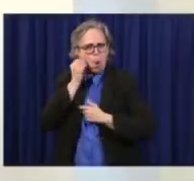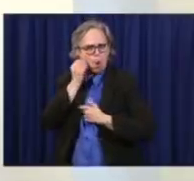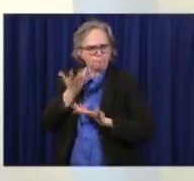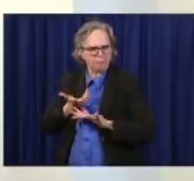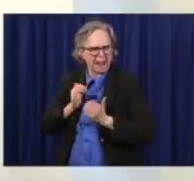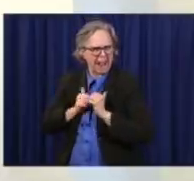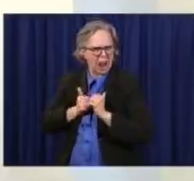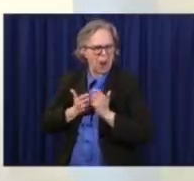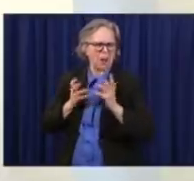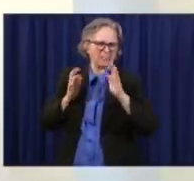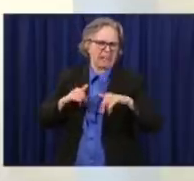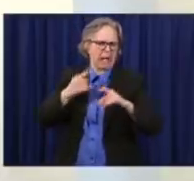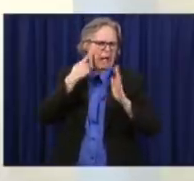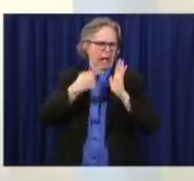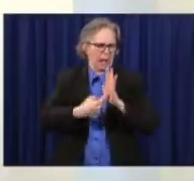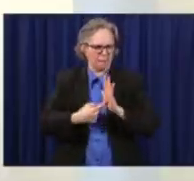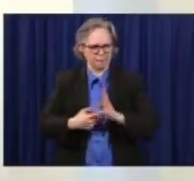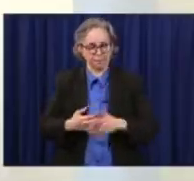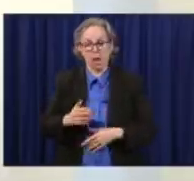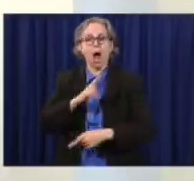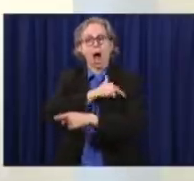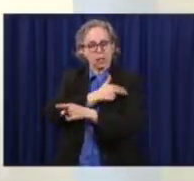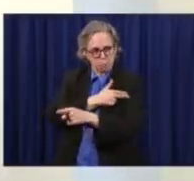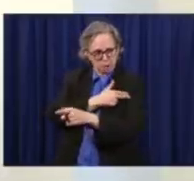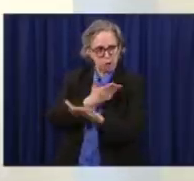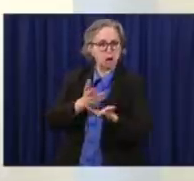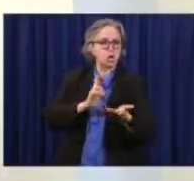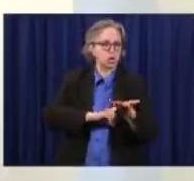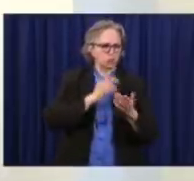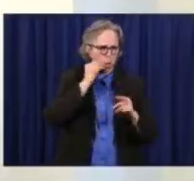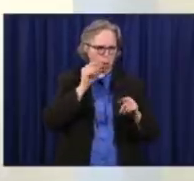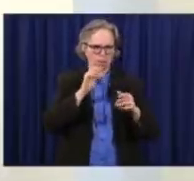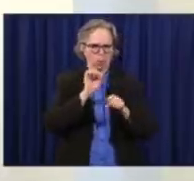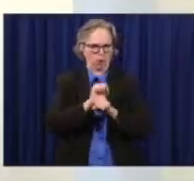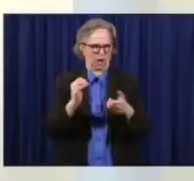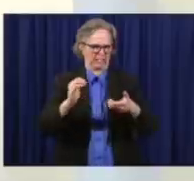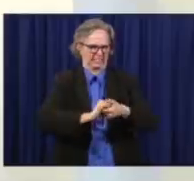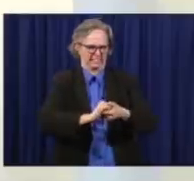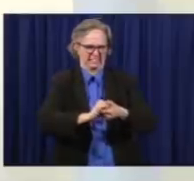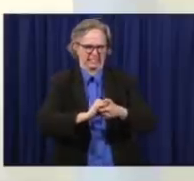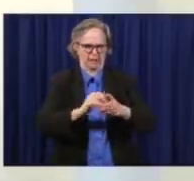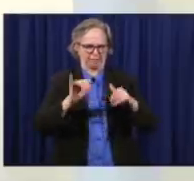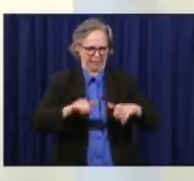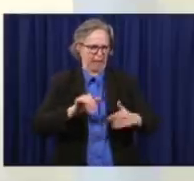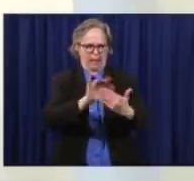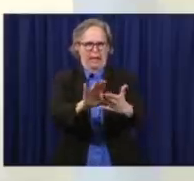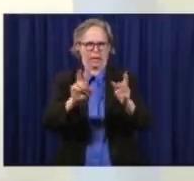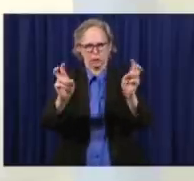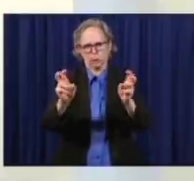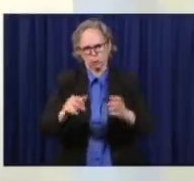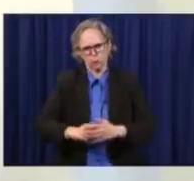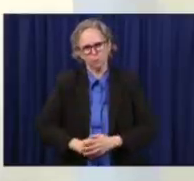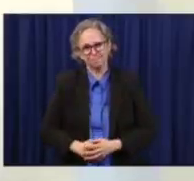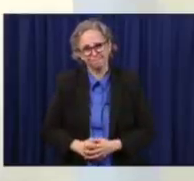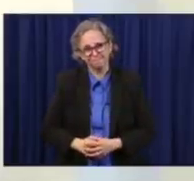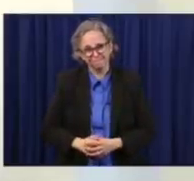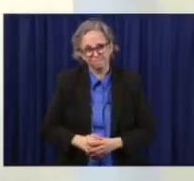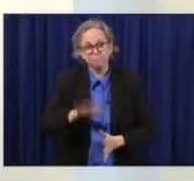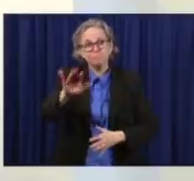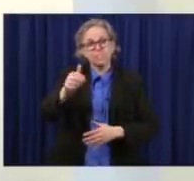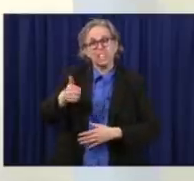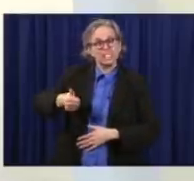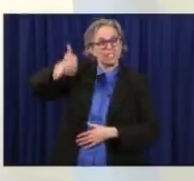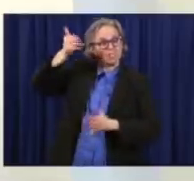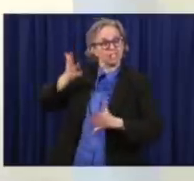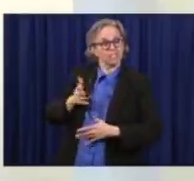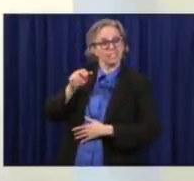our hospitals and our nursing homes are working collectively together on that. And the director of aging, Director